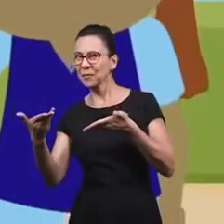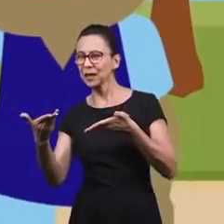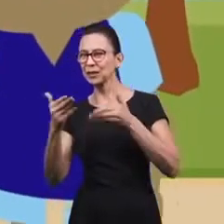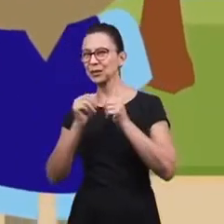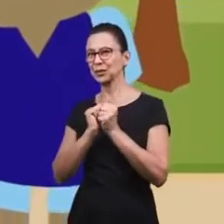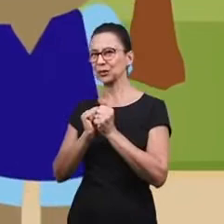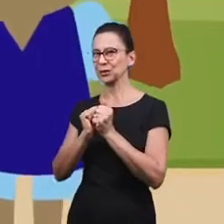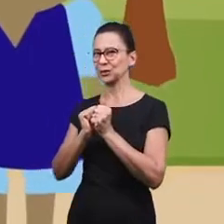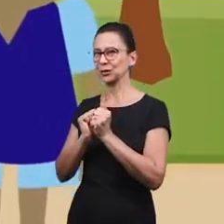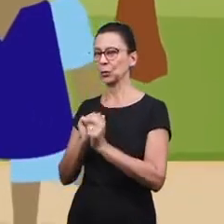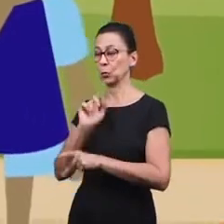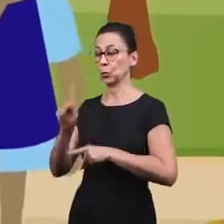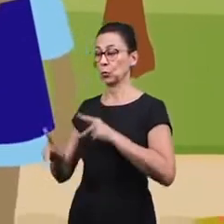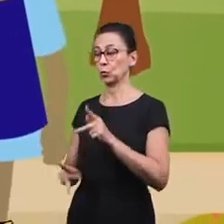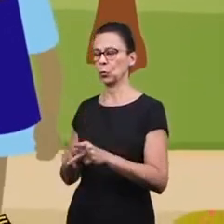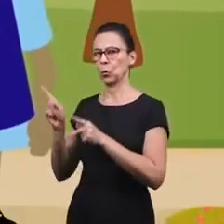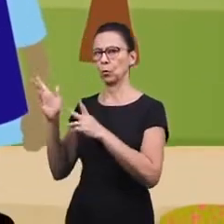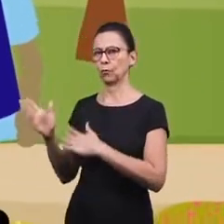Come join a people